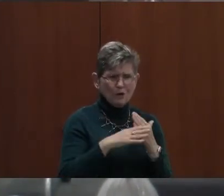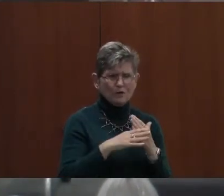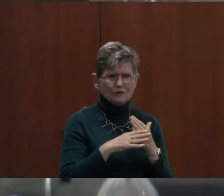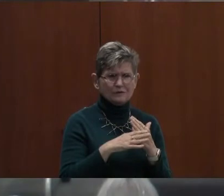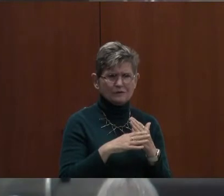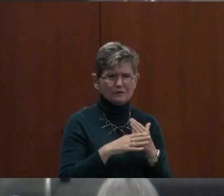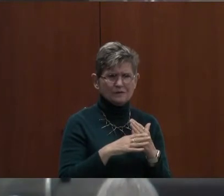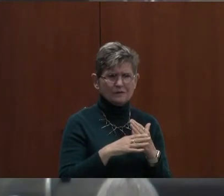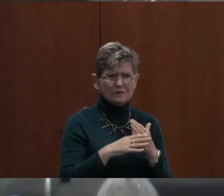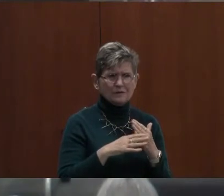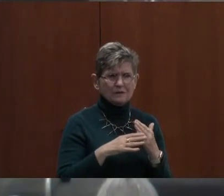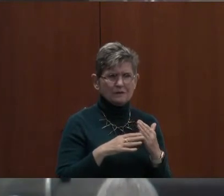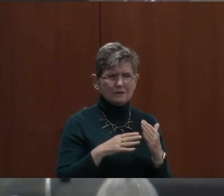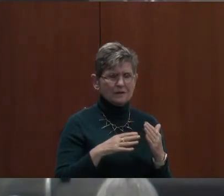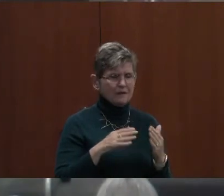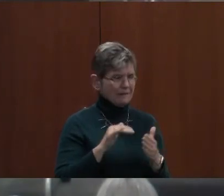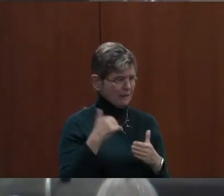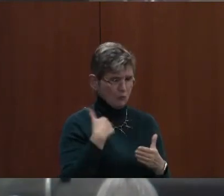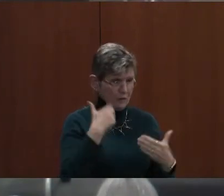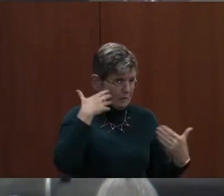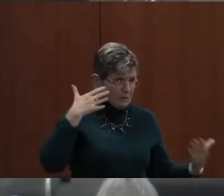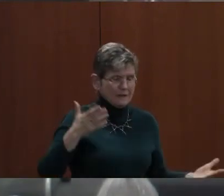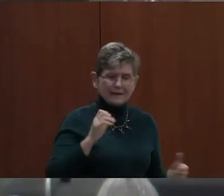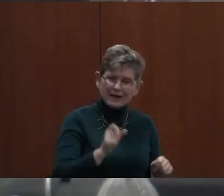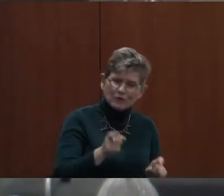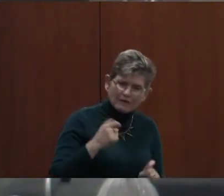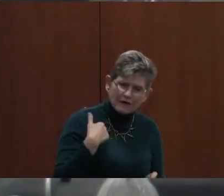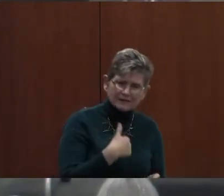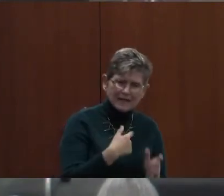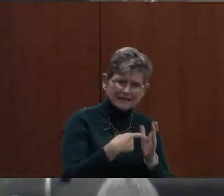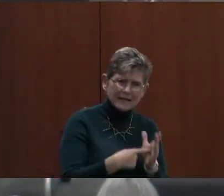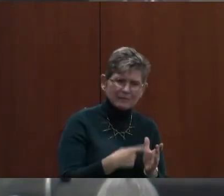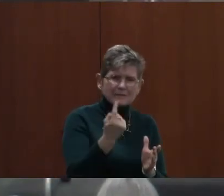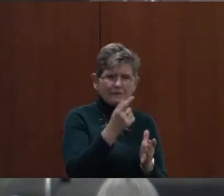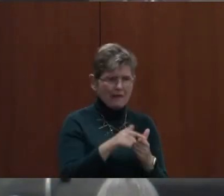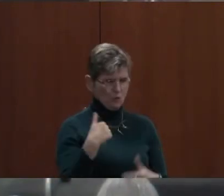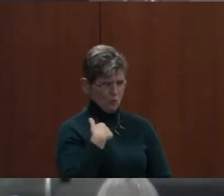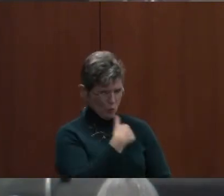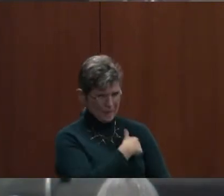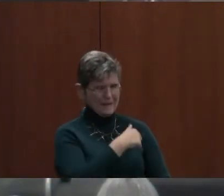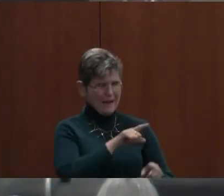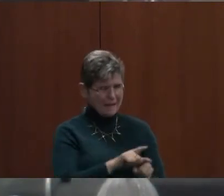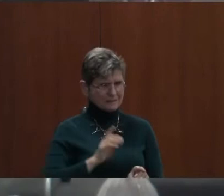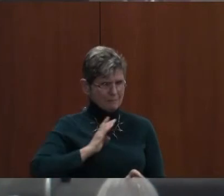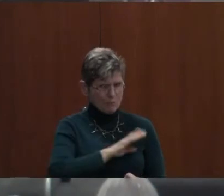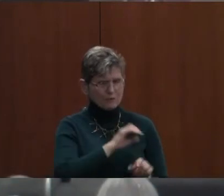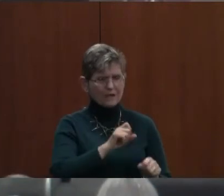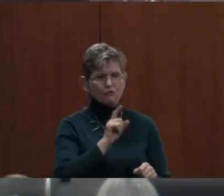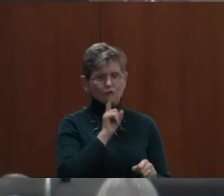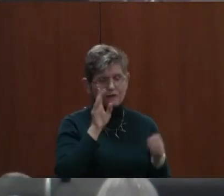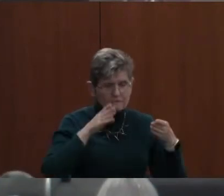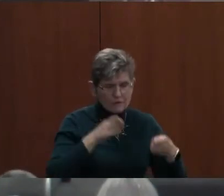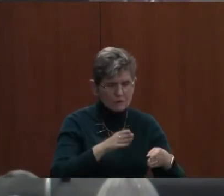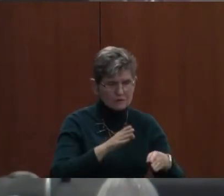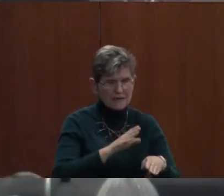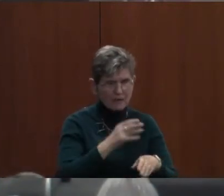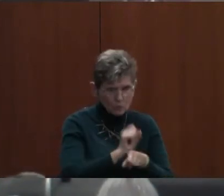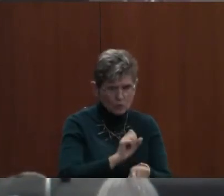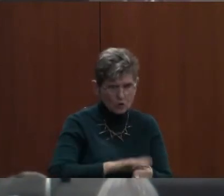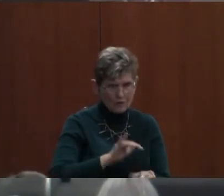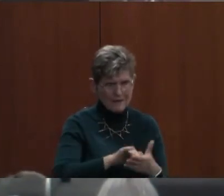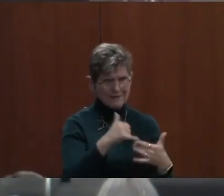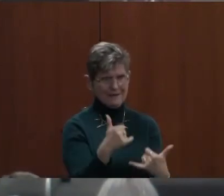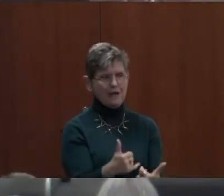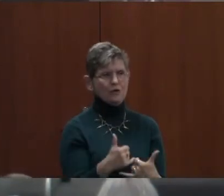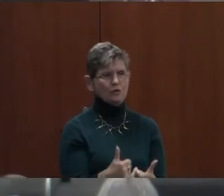gotta imagine that we just wouldn't know about them. So can you give us an example of something that we as a board could, really kind of focus on and work on right